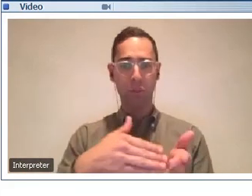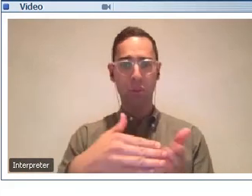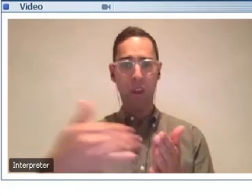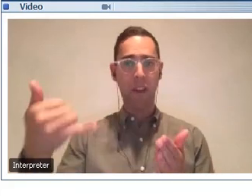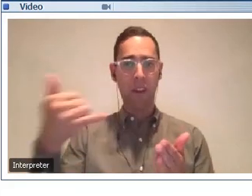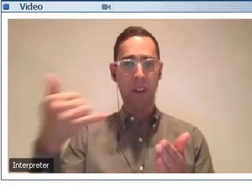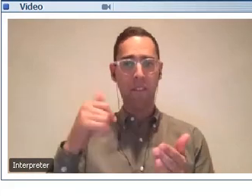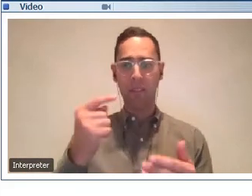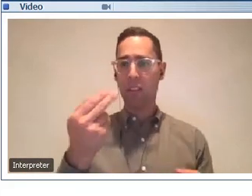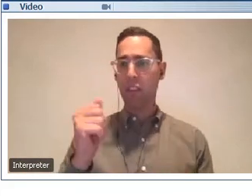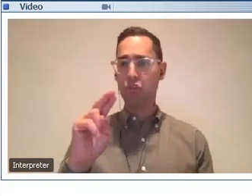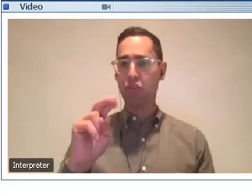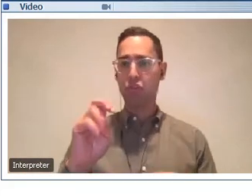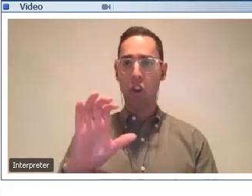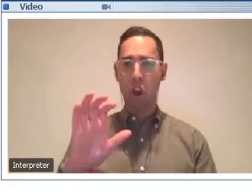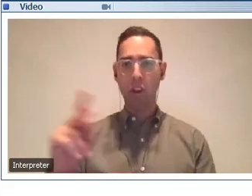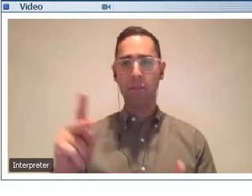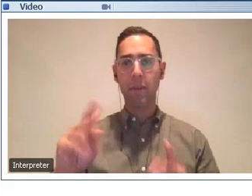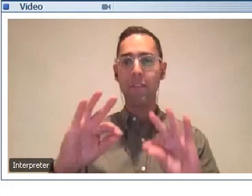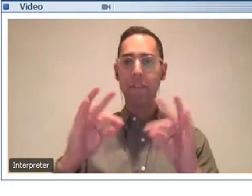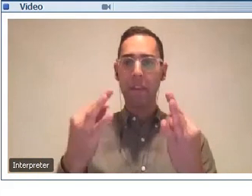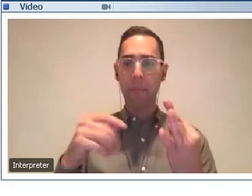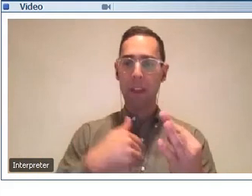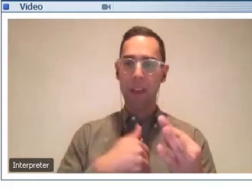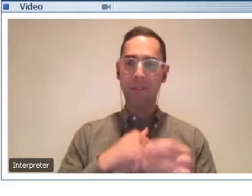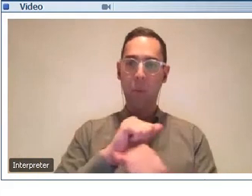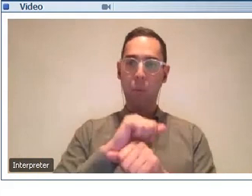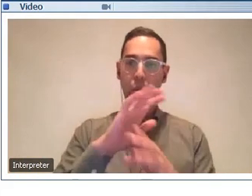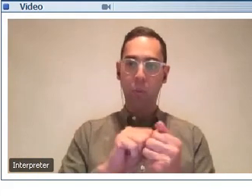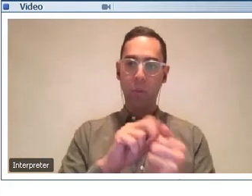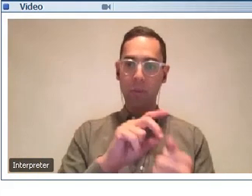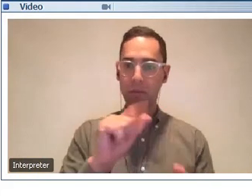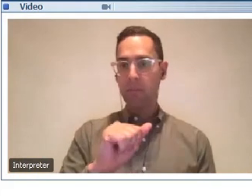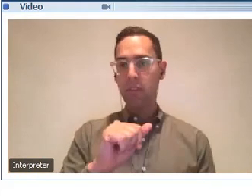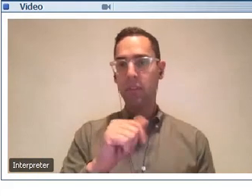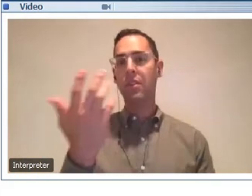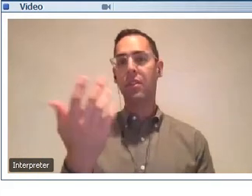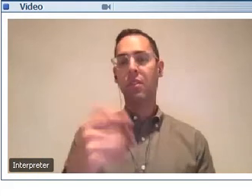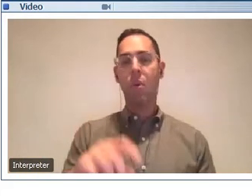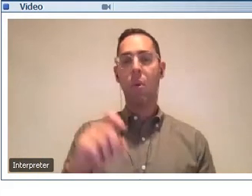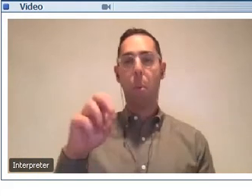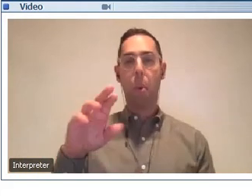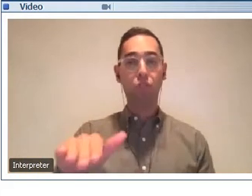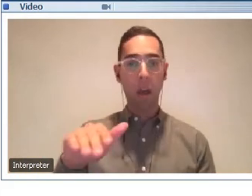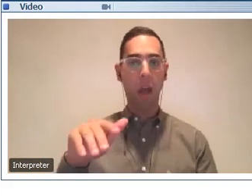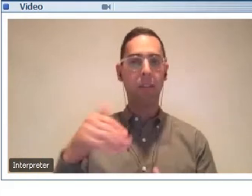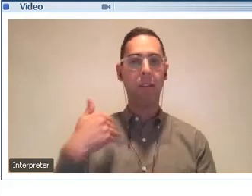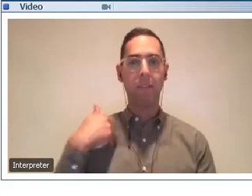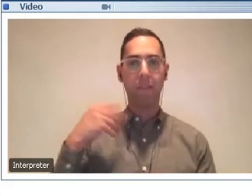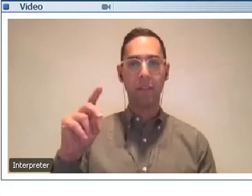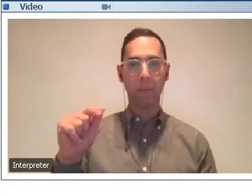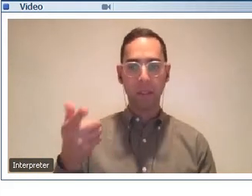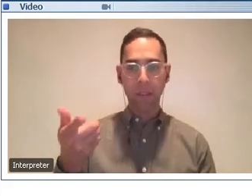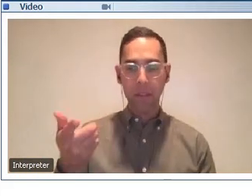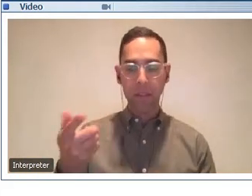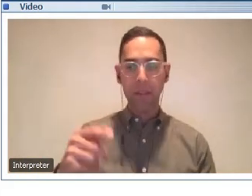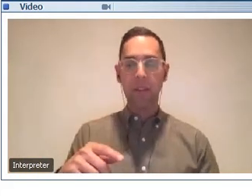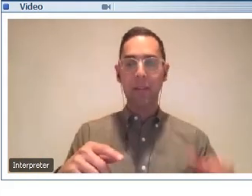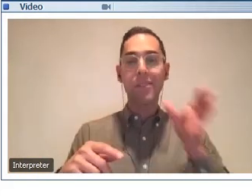with a disability. Maybe it's a family that includes a child with a disability where the parents